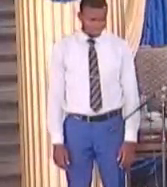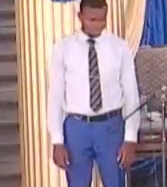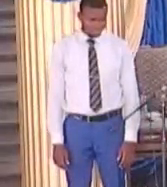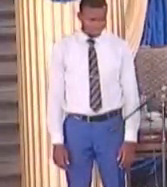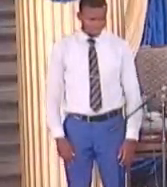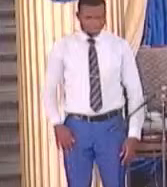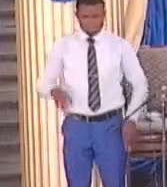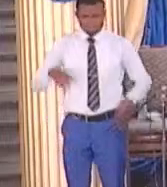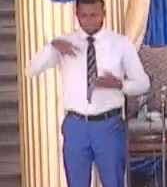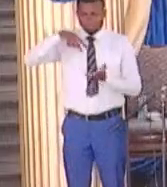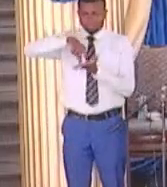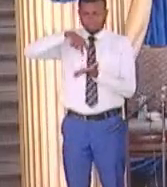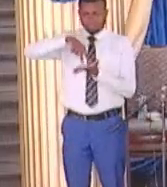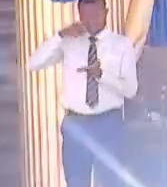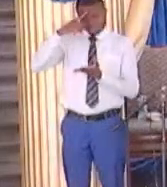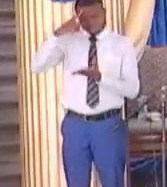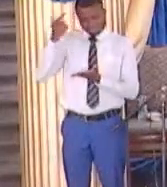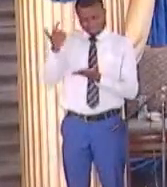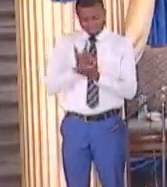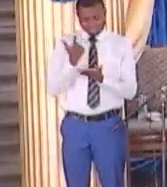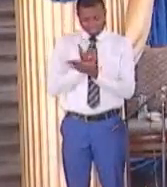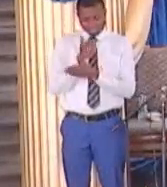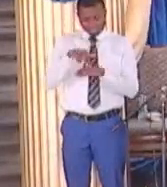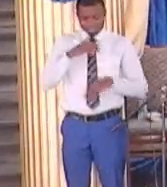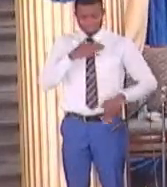Please remain standing for the national anthem.